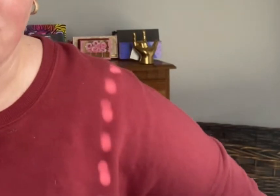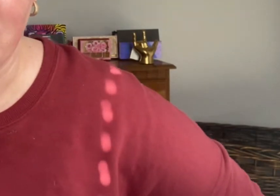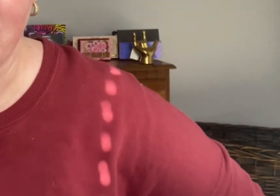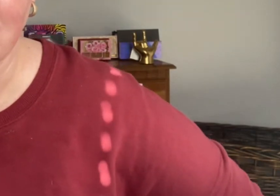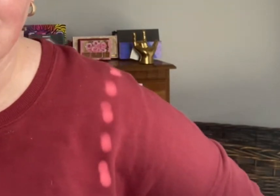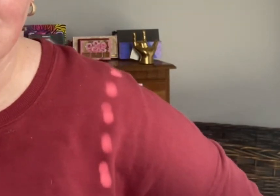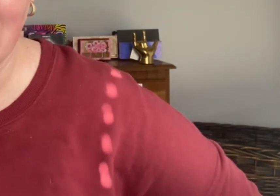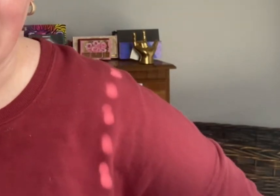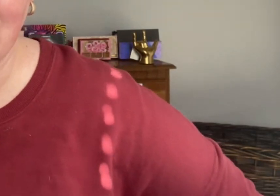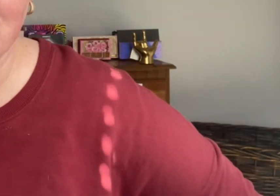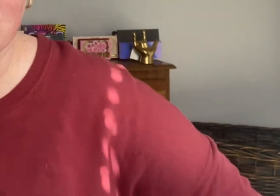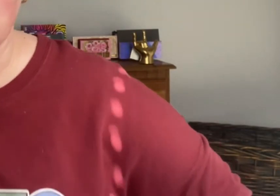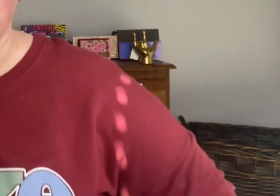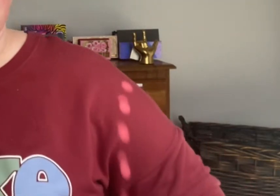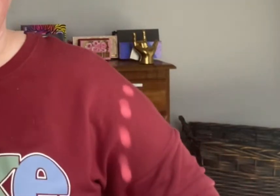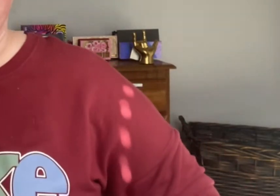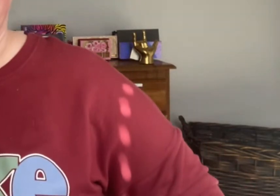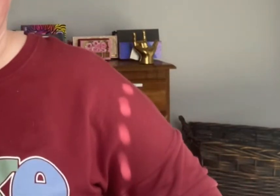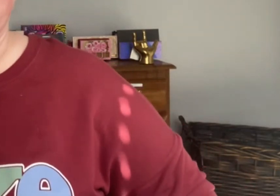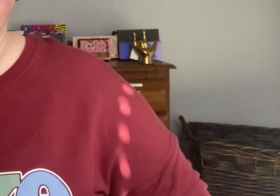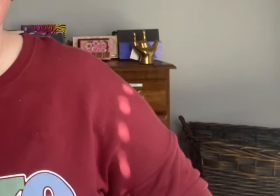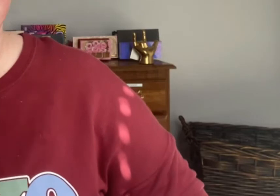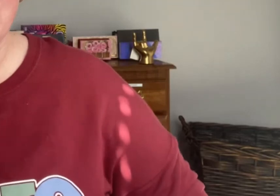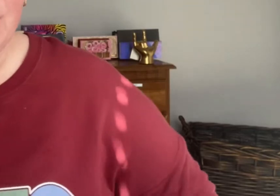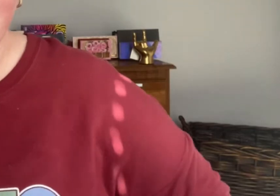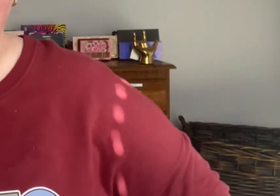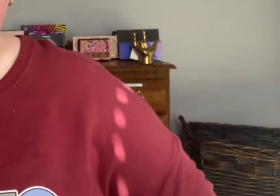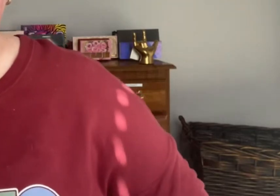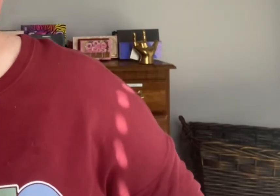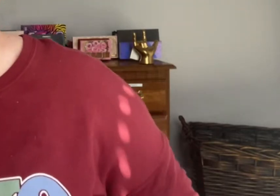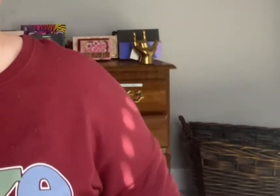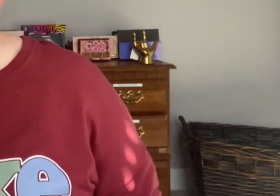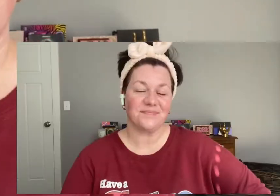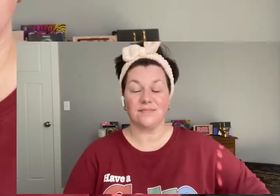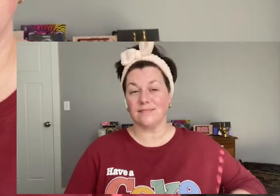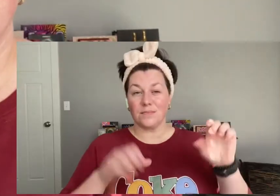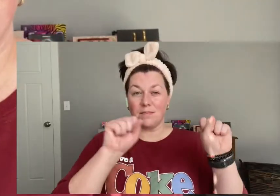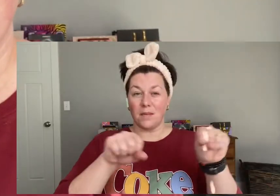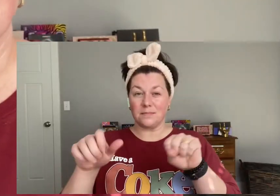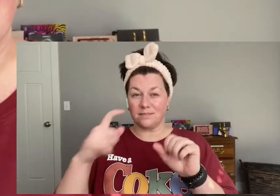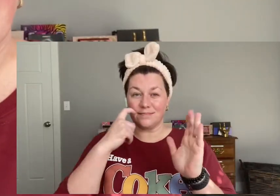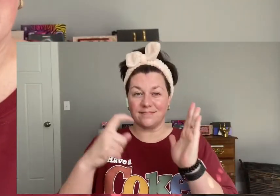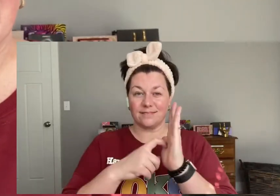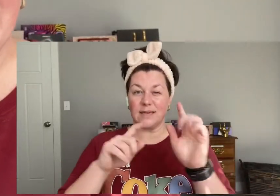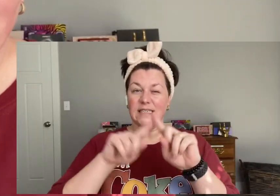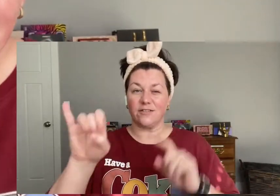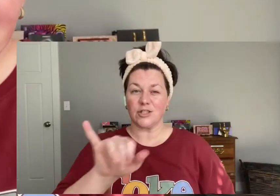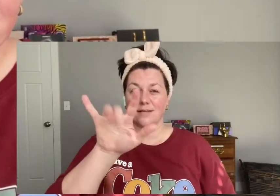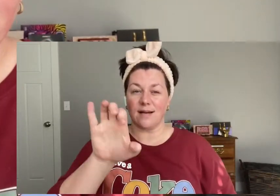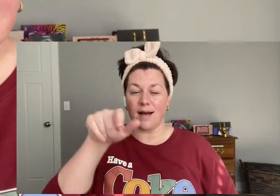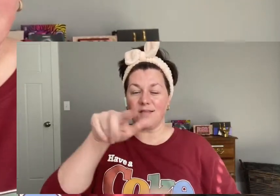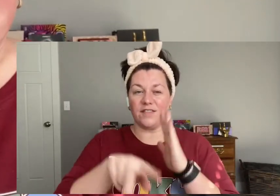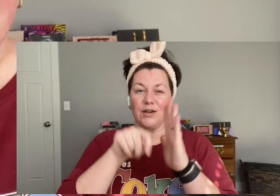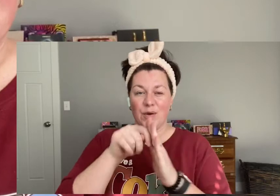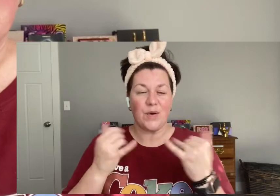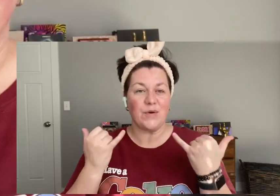my own money, okay? So we've got that going for us, which is nice. All right, now you may have